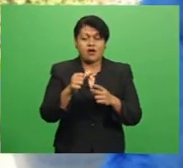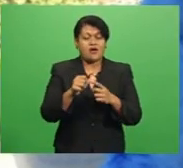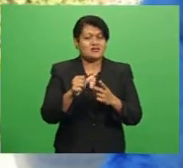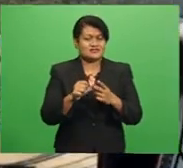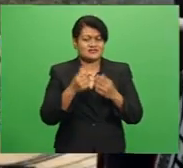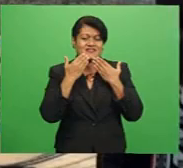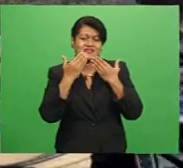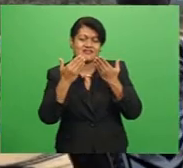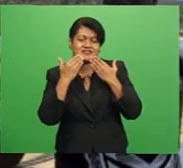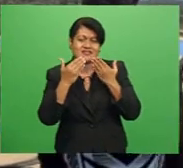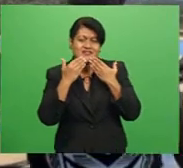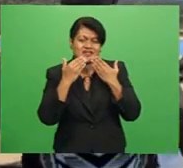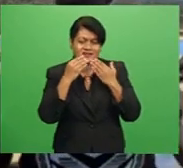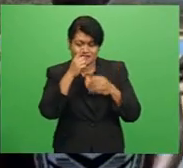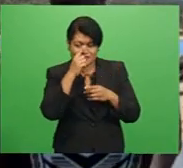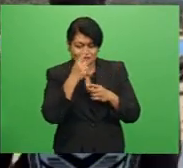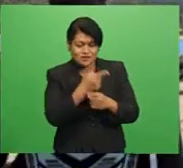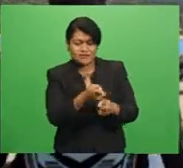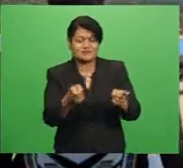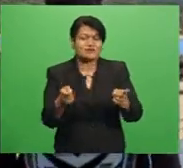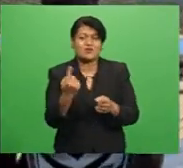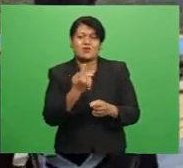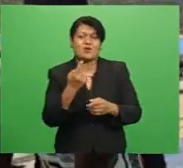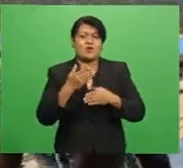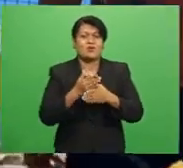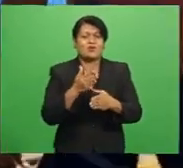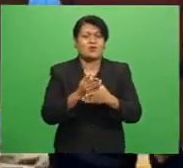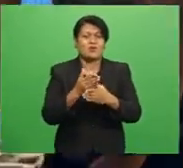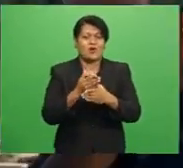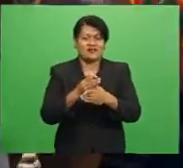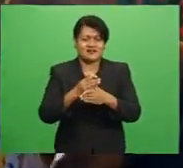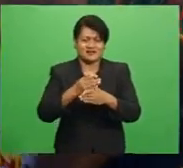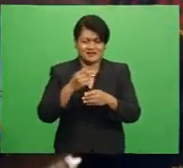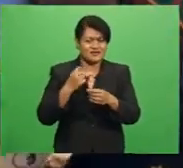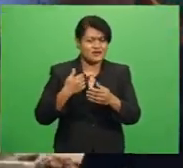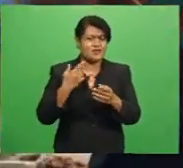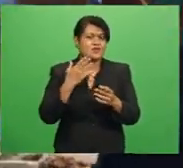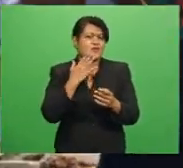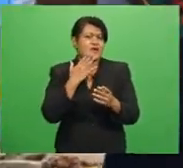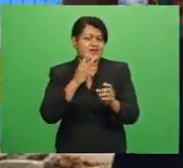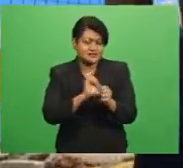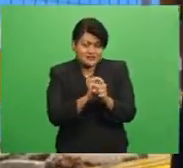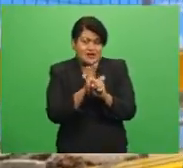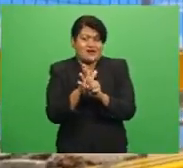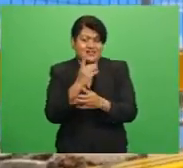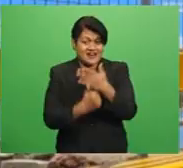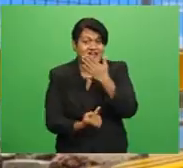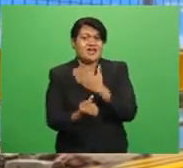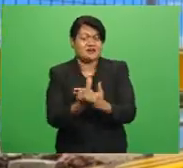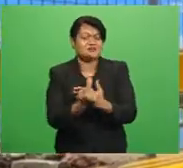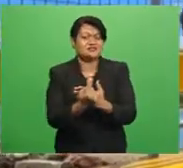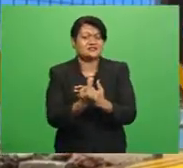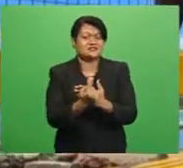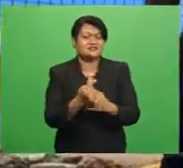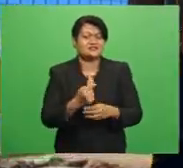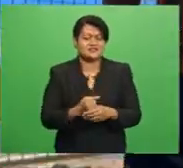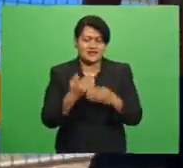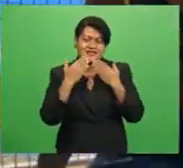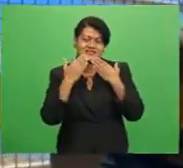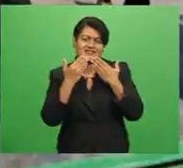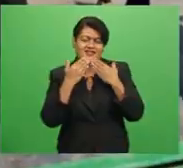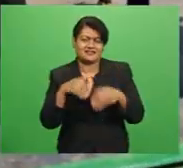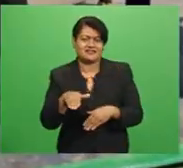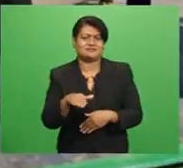of sacrifices in making Fiji a COVID-contained country, even 257 days since Fiji's